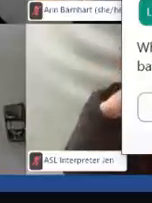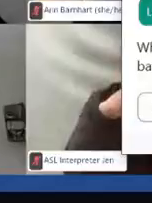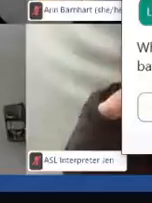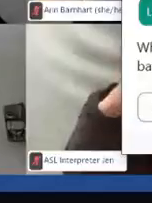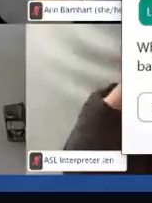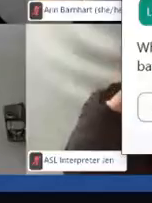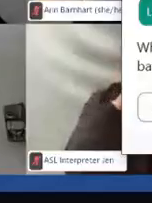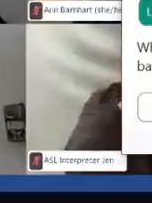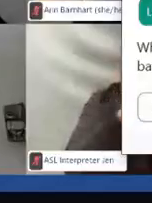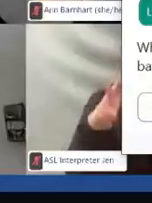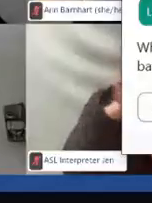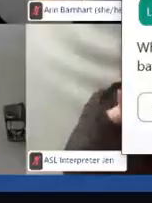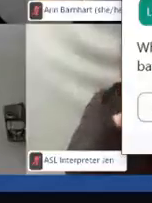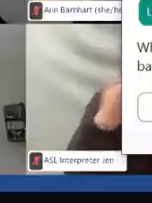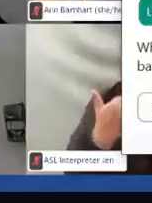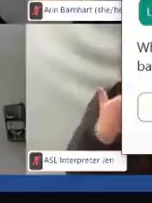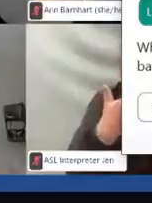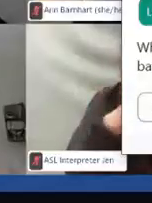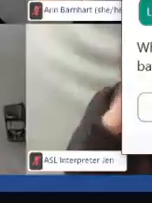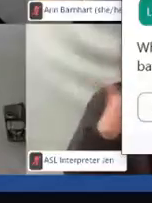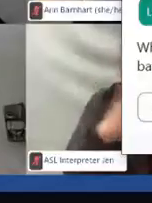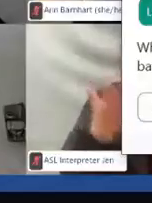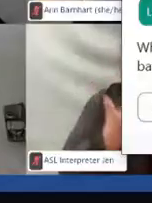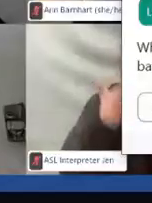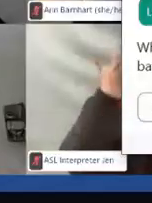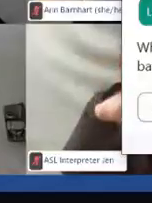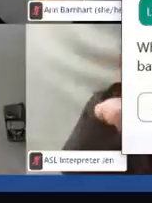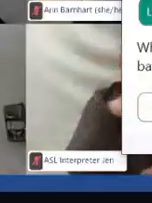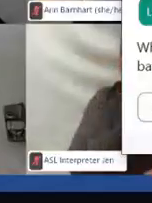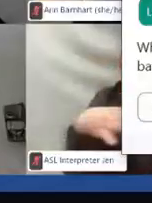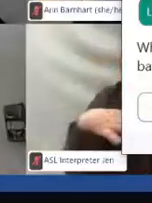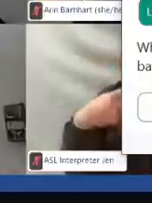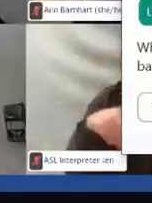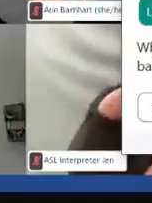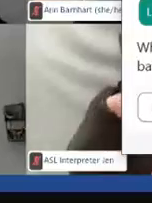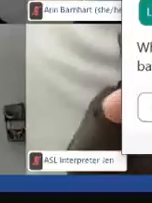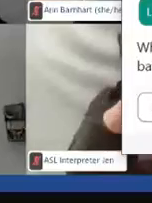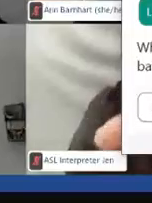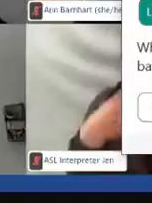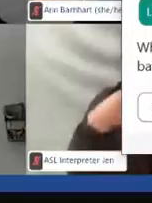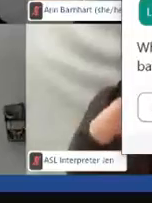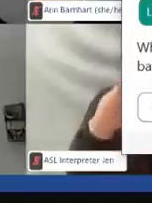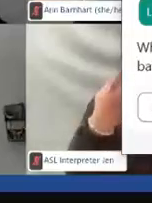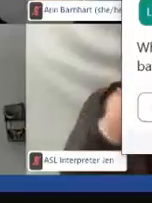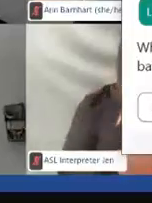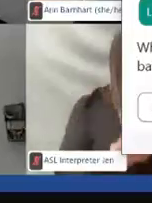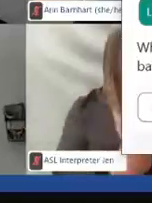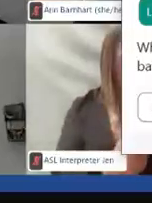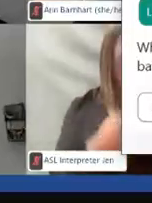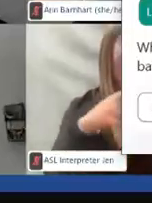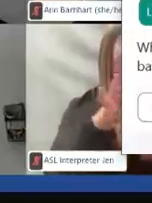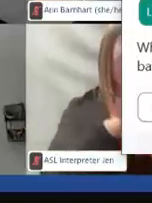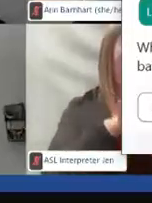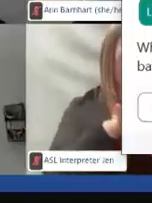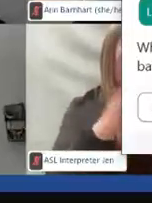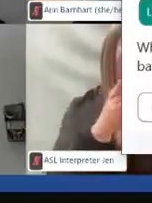going to vote on this today, whether or not we want to move forward. We wanted to present it to the council, let you guys ask questions, let us talk about it, and then we'll vote